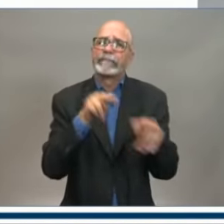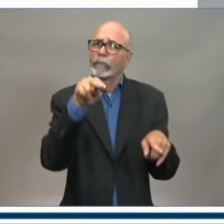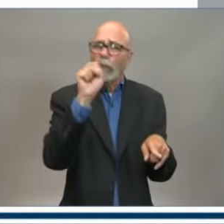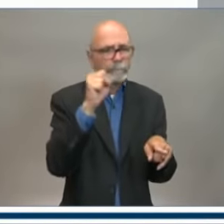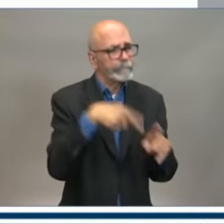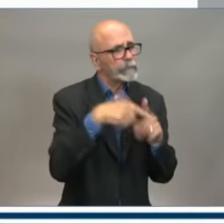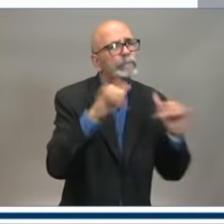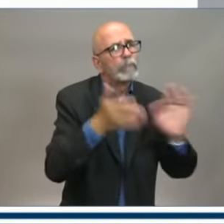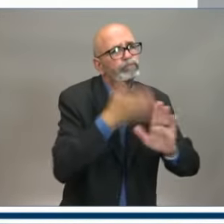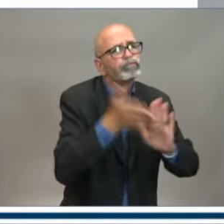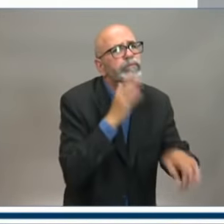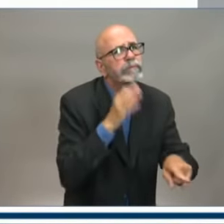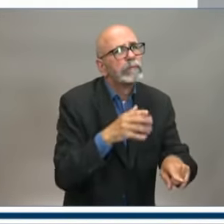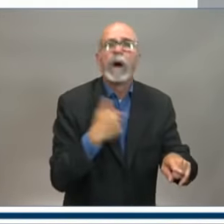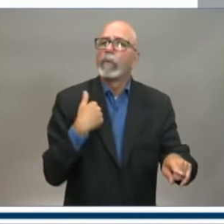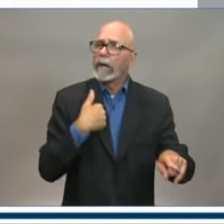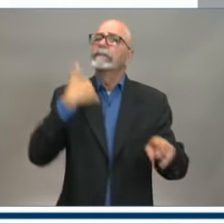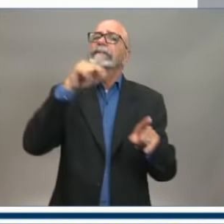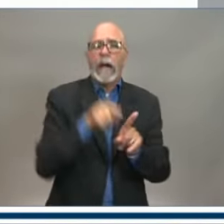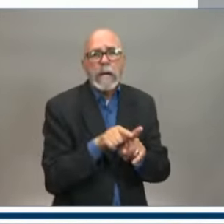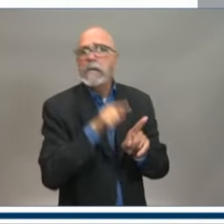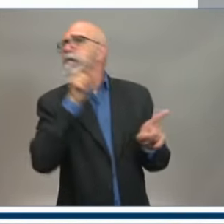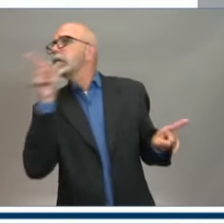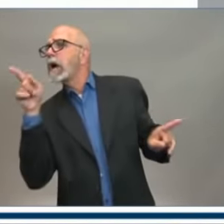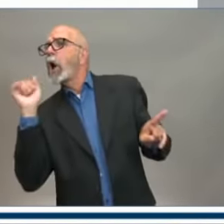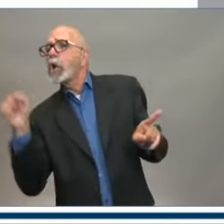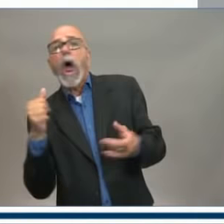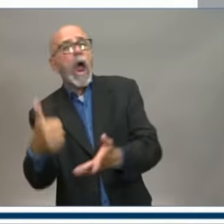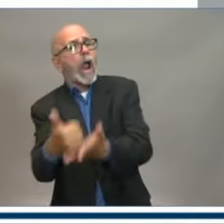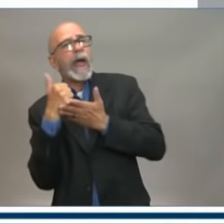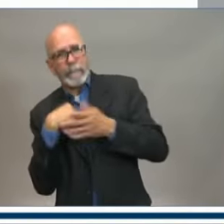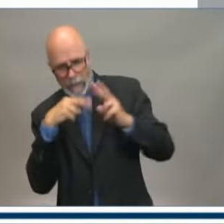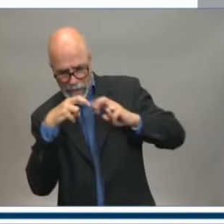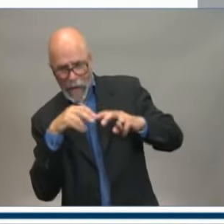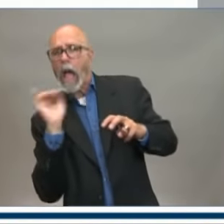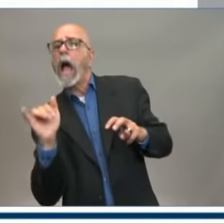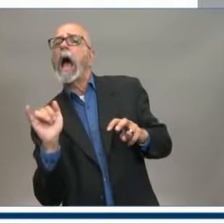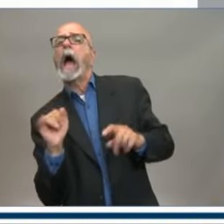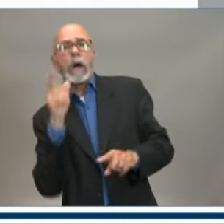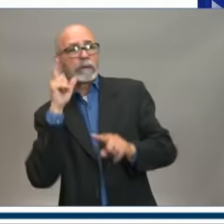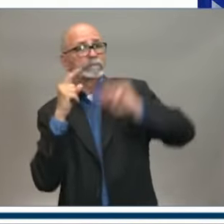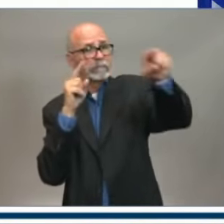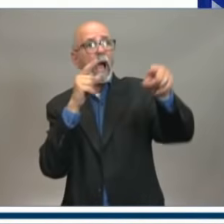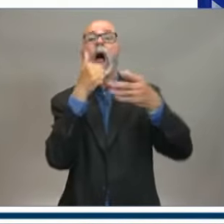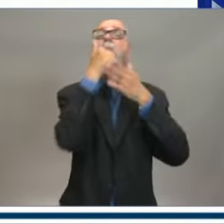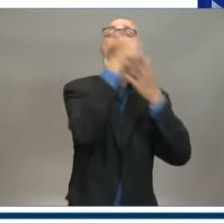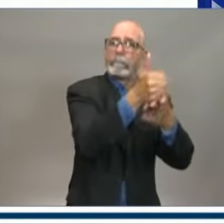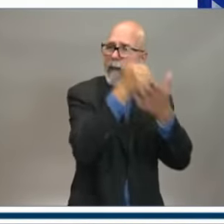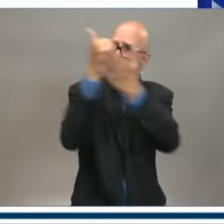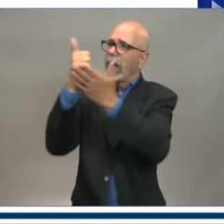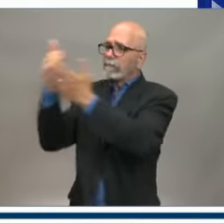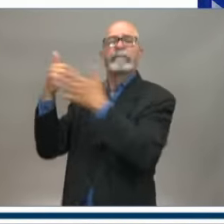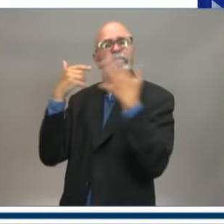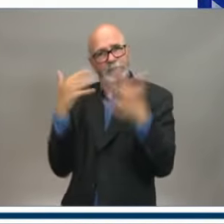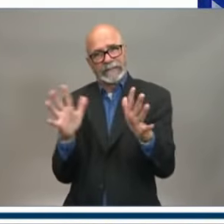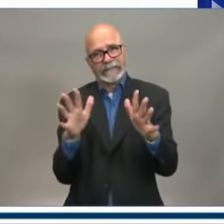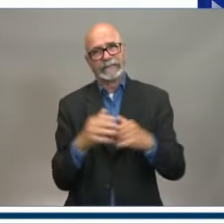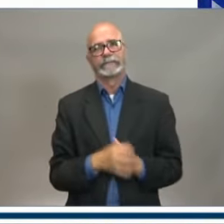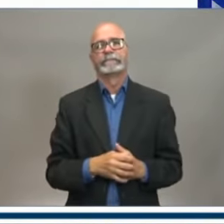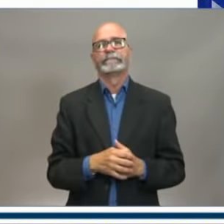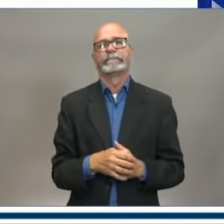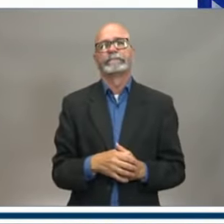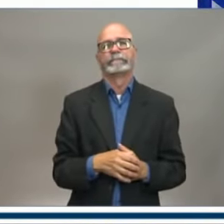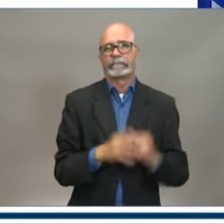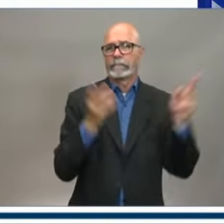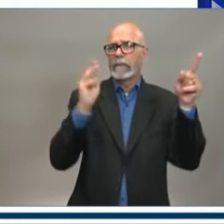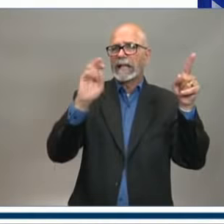have the ability to help out our neighbors to support them in their testing. And we were grateful to be able to be